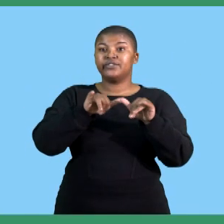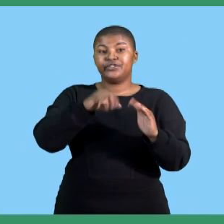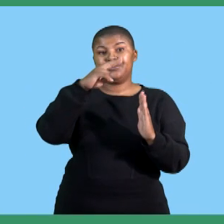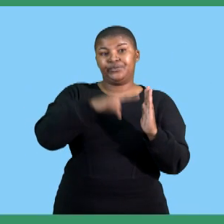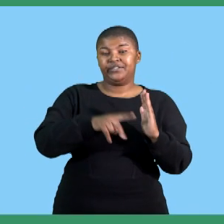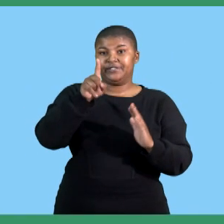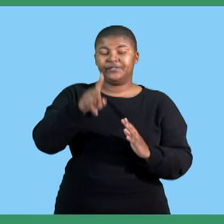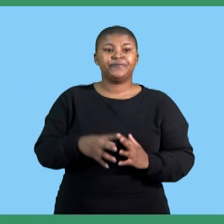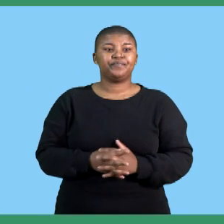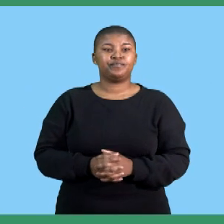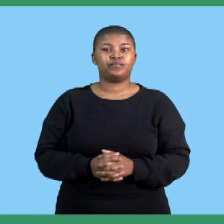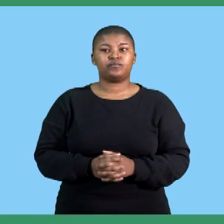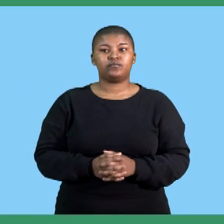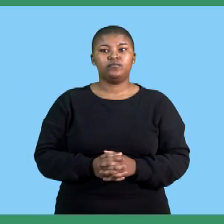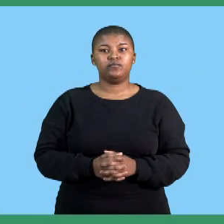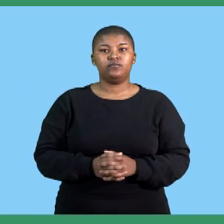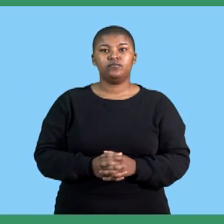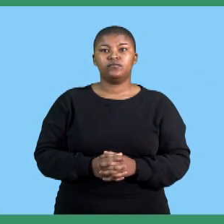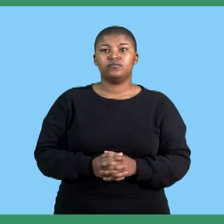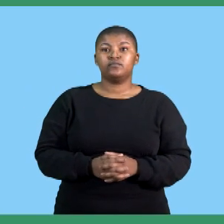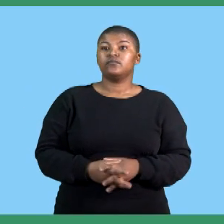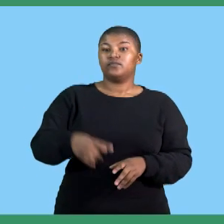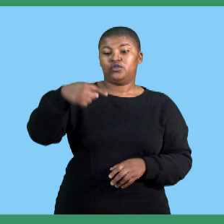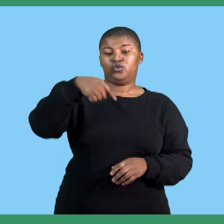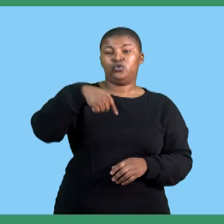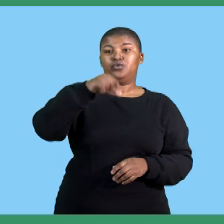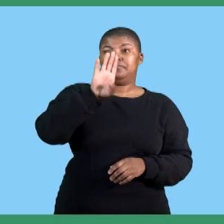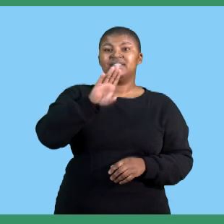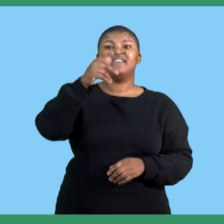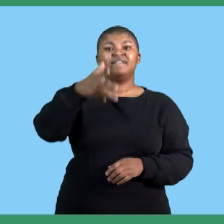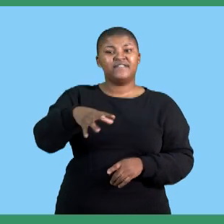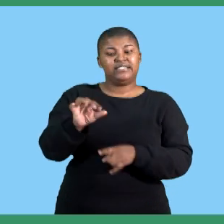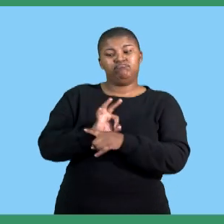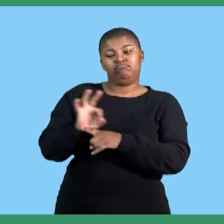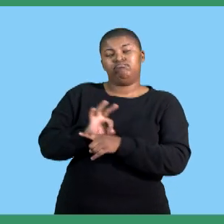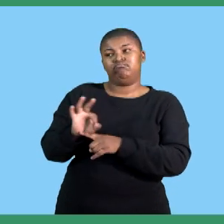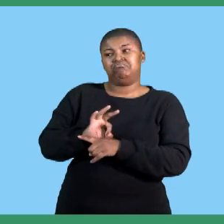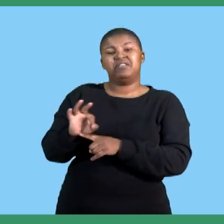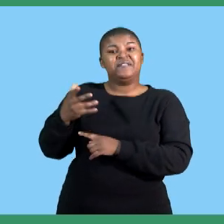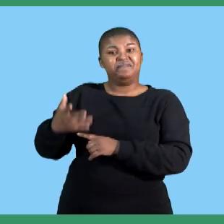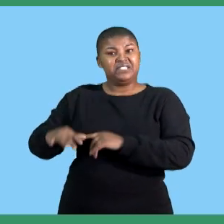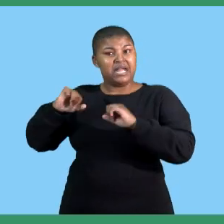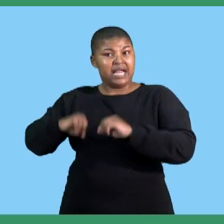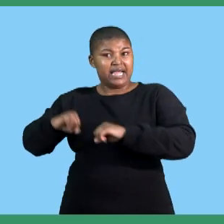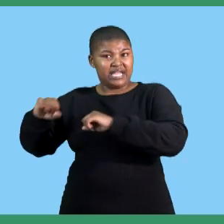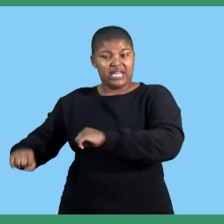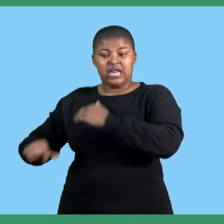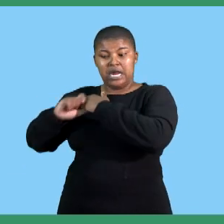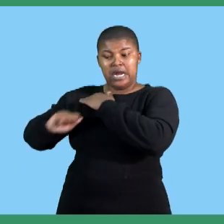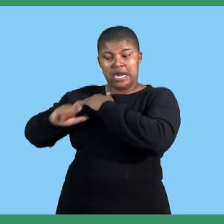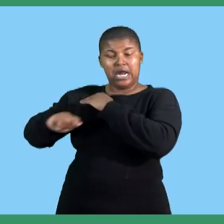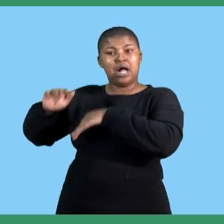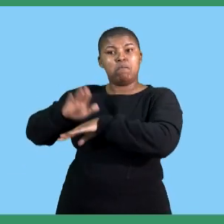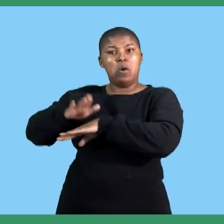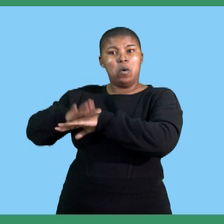our scenario. QB also arranged with Promise Bank to withdraw more money than they